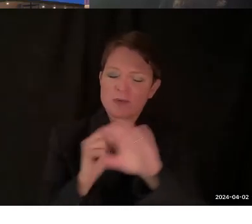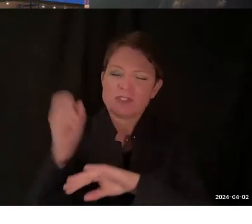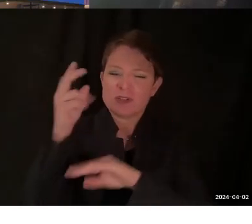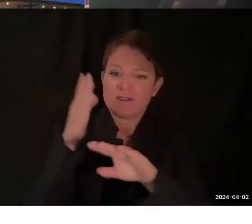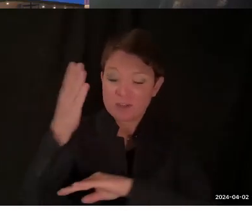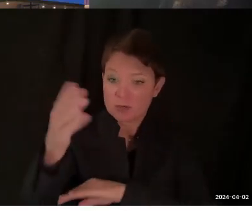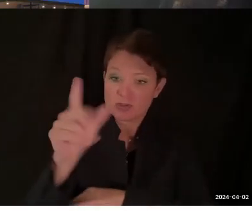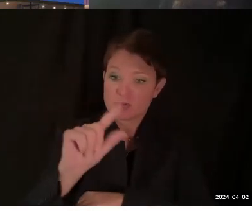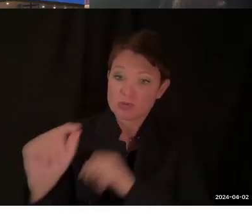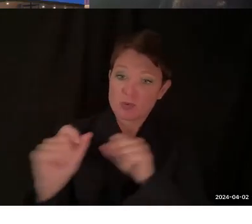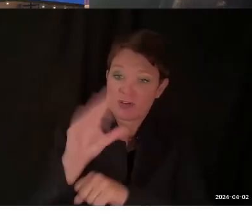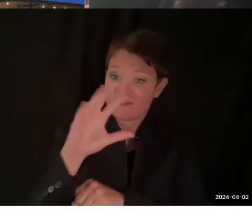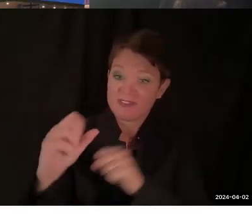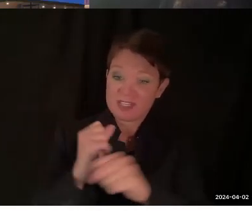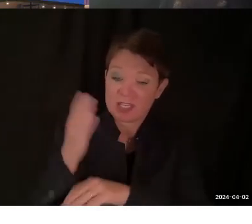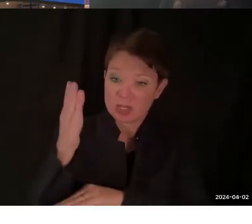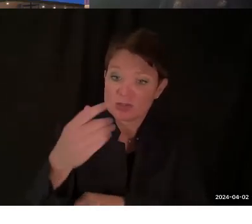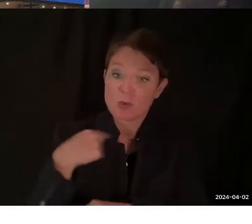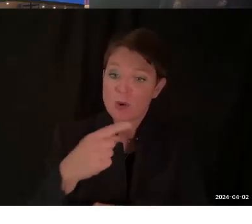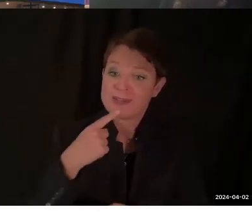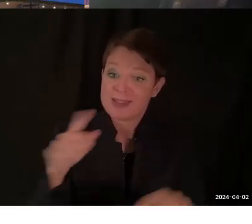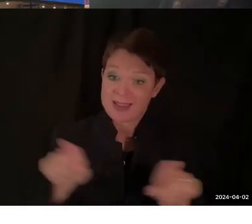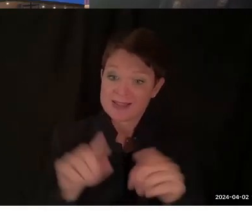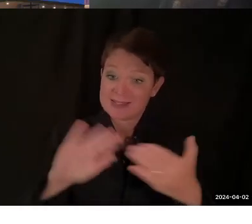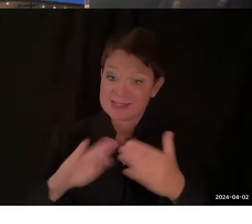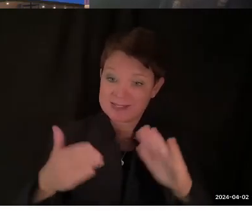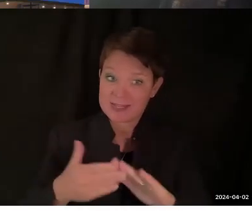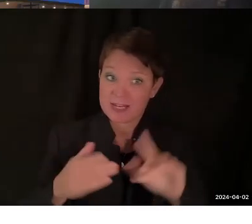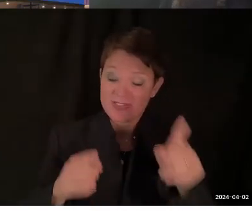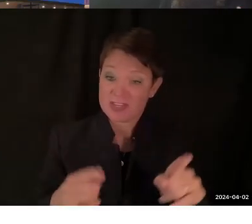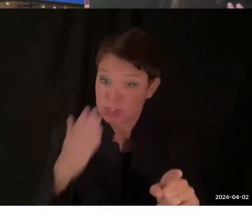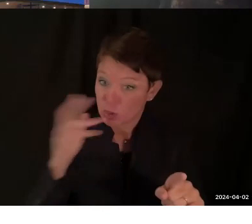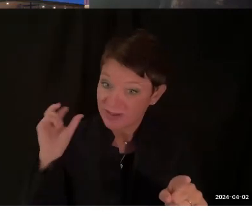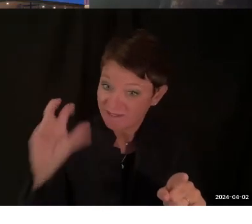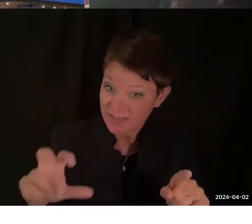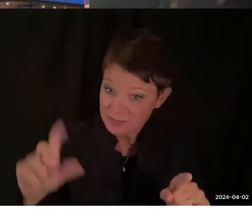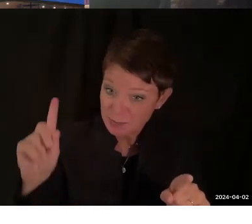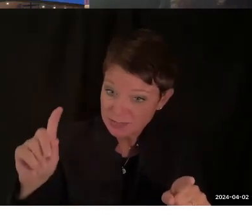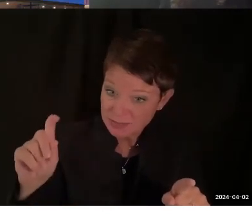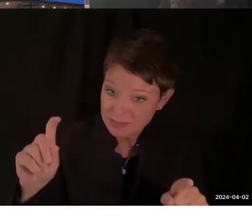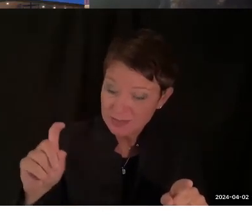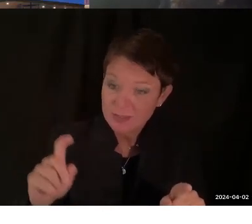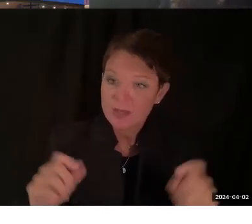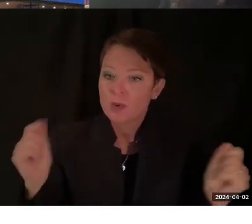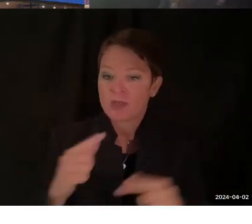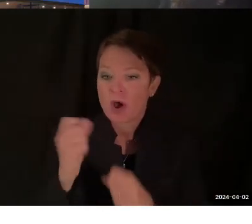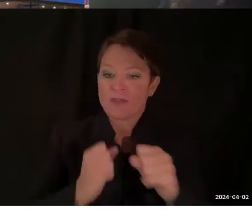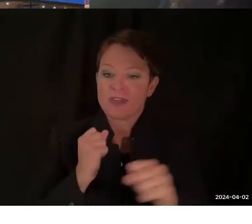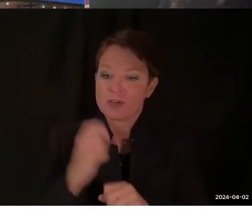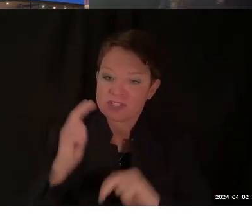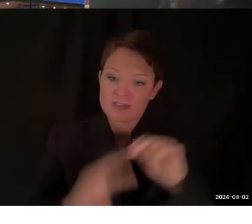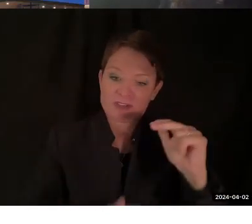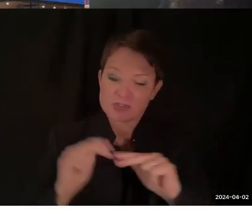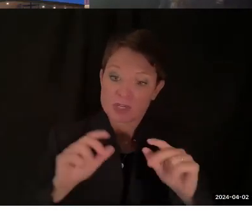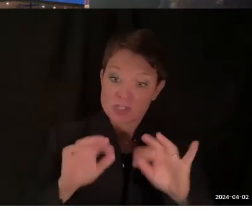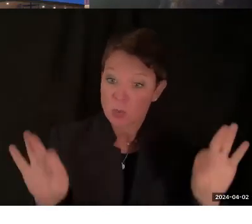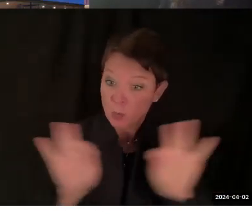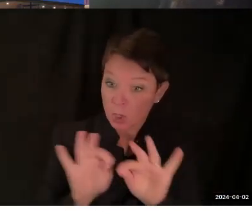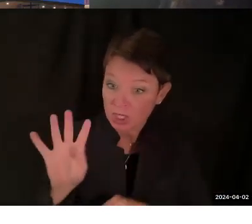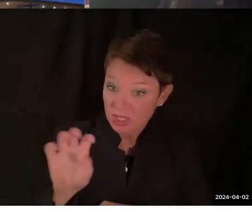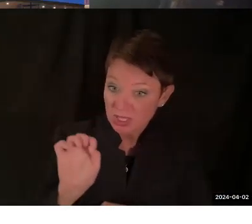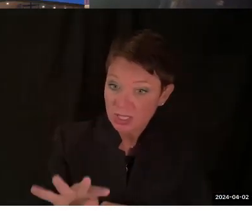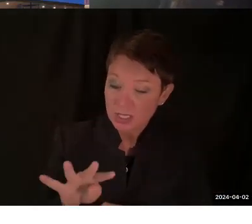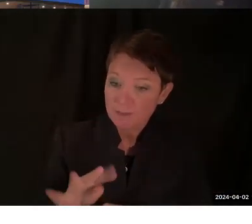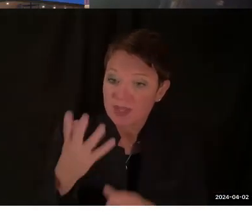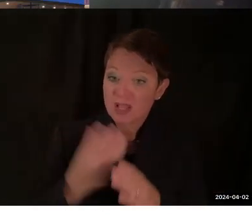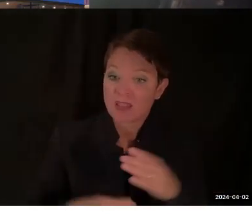the future, will we say as a city that this was a good investment? Will all the years of construction have been worth it? The